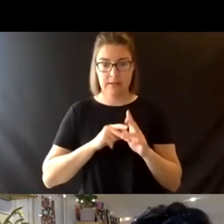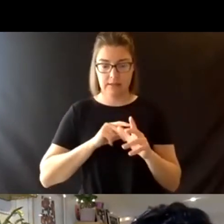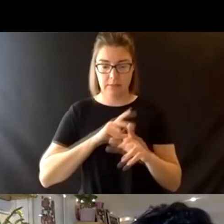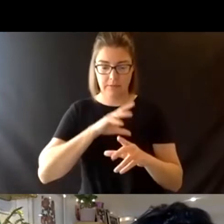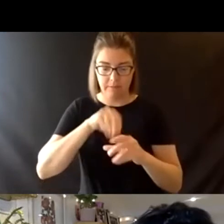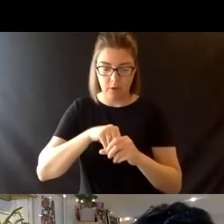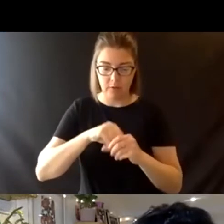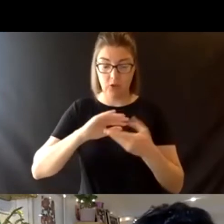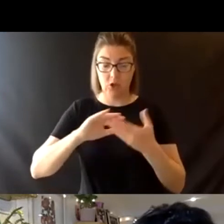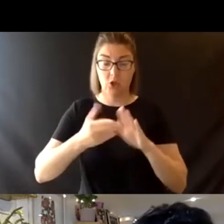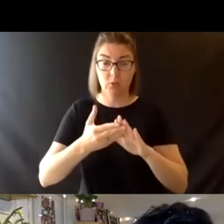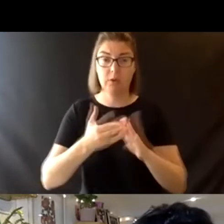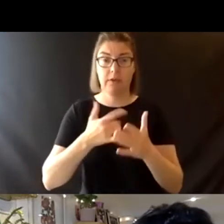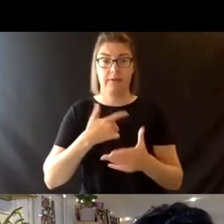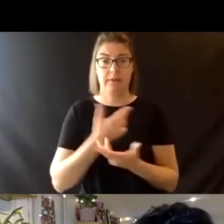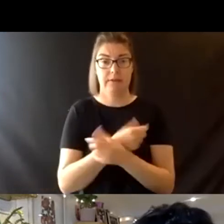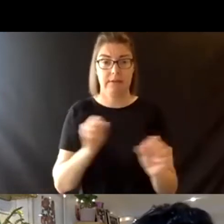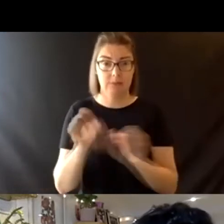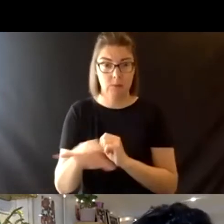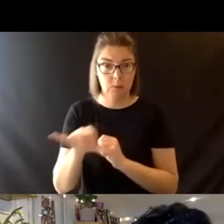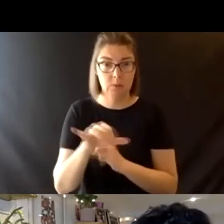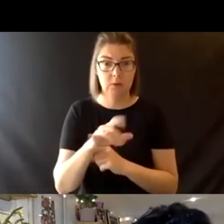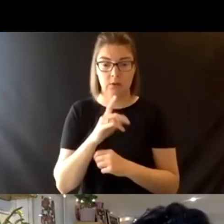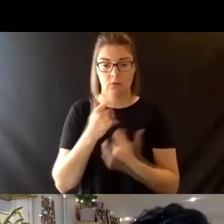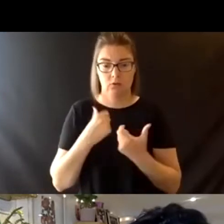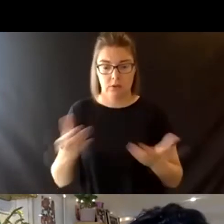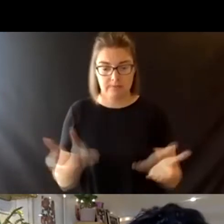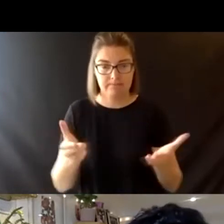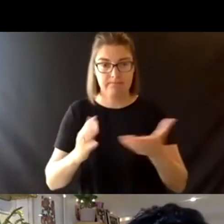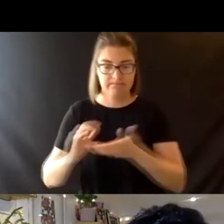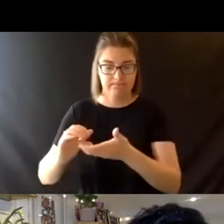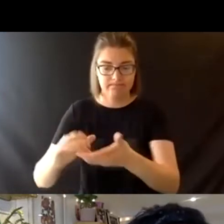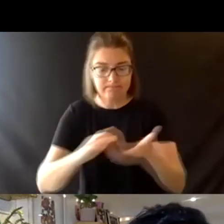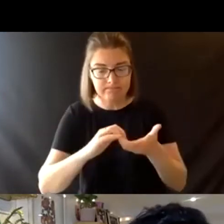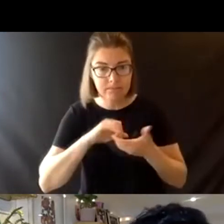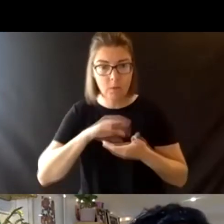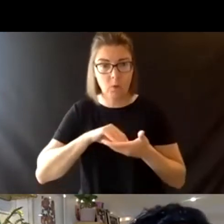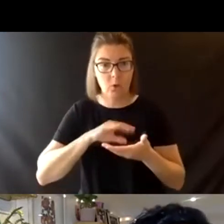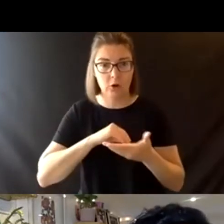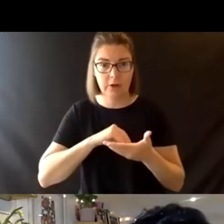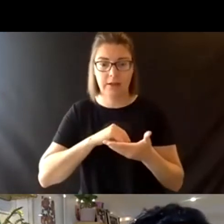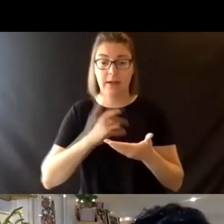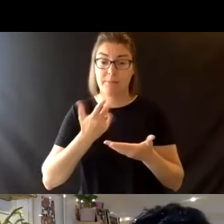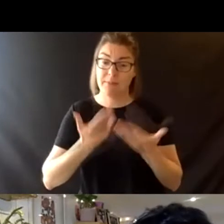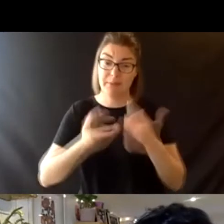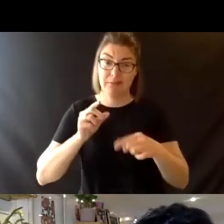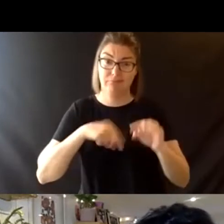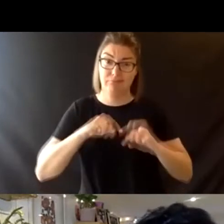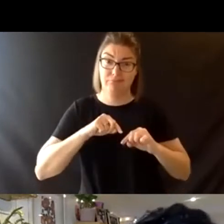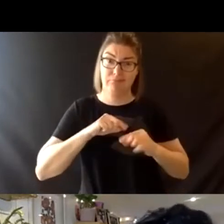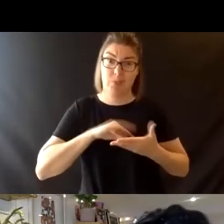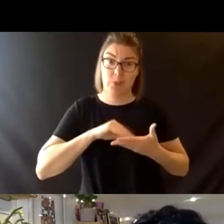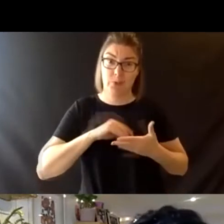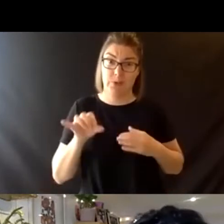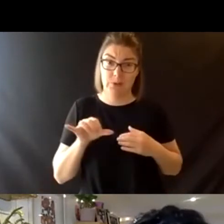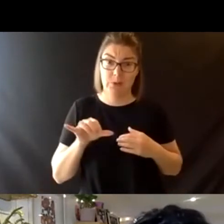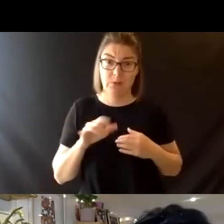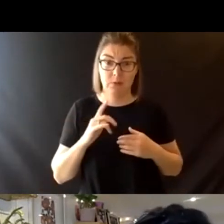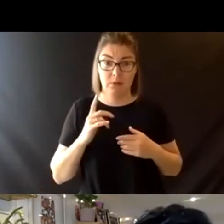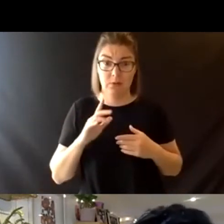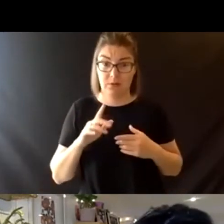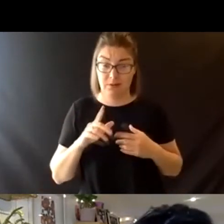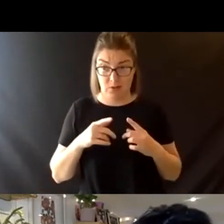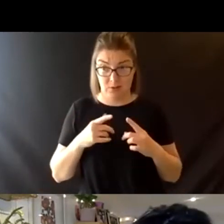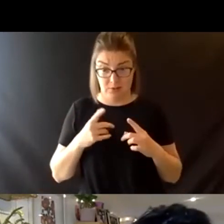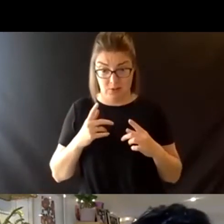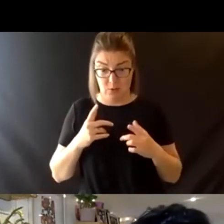of safety and working towards collaboratively learning and unlearning. I think, you know, we all have a long ways to go.